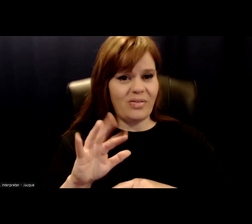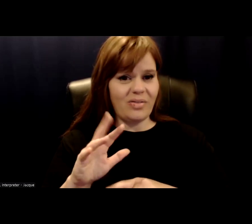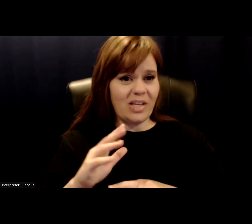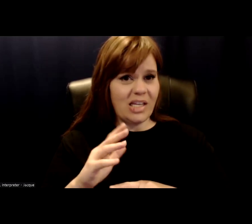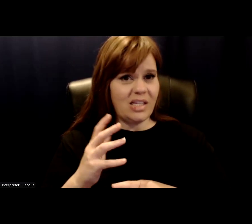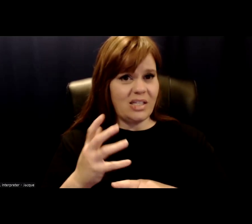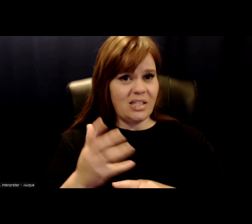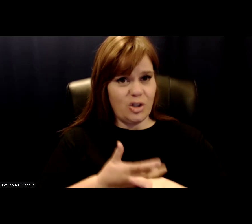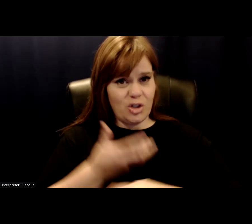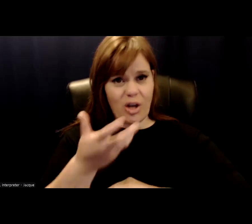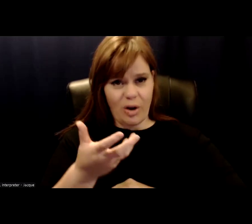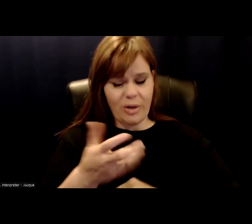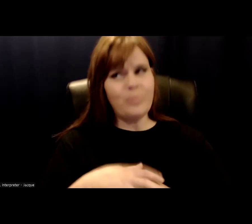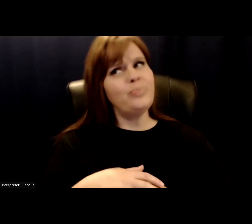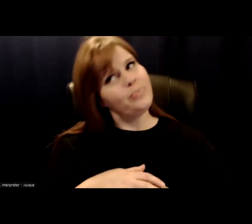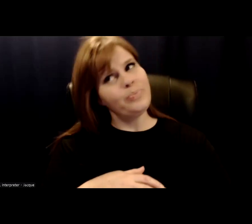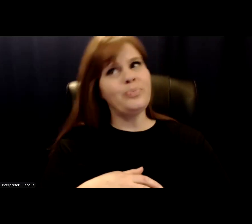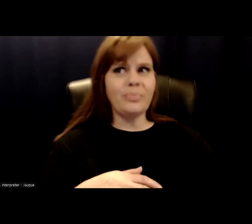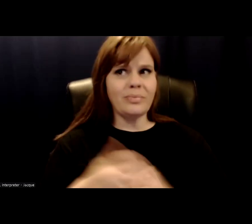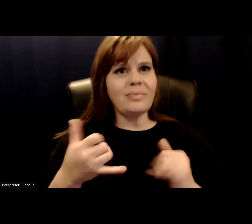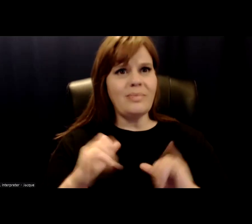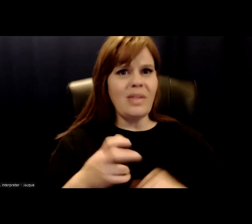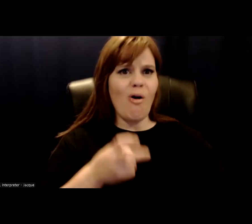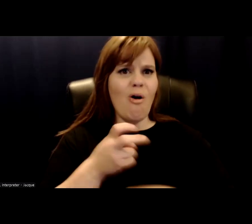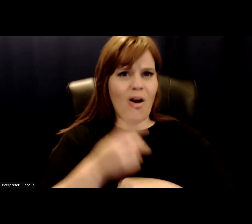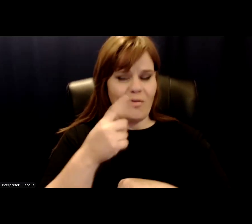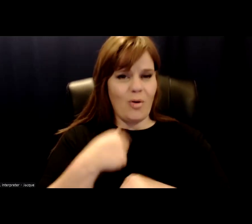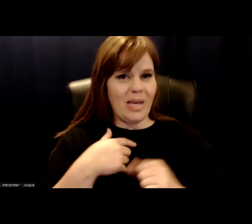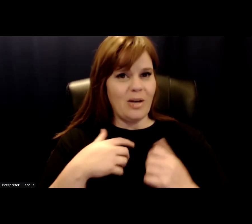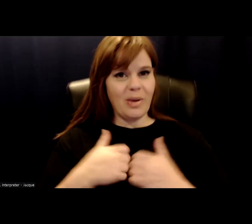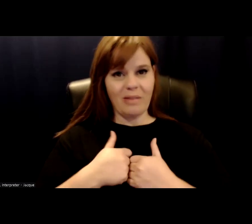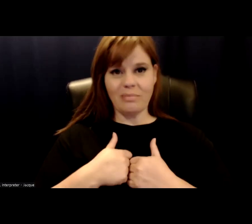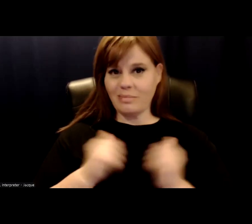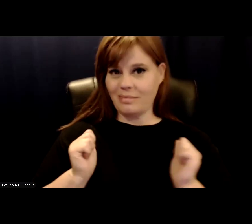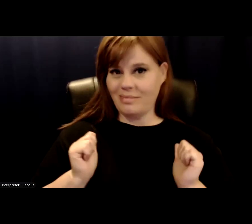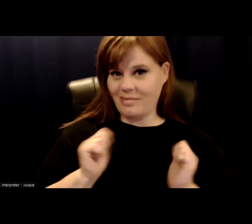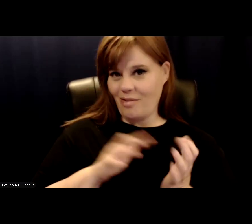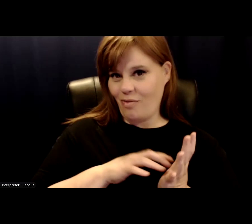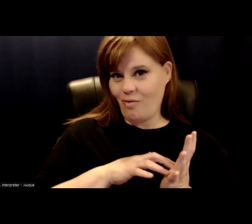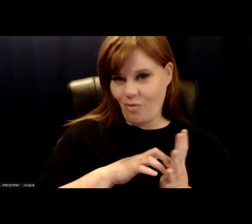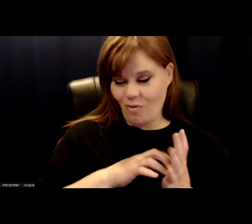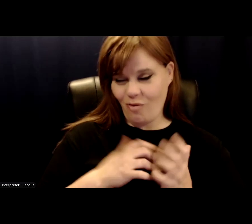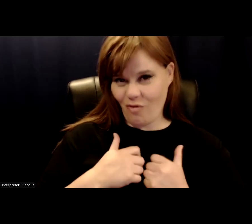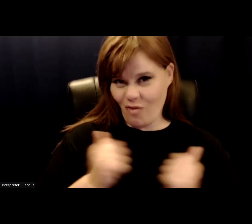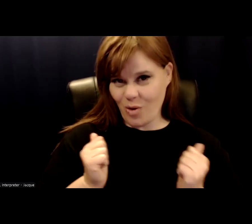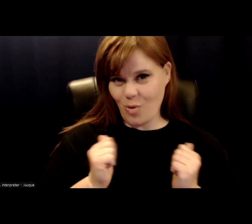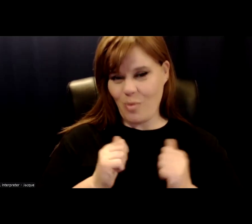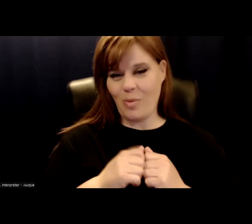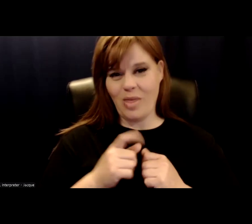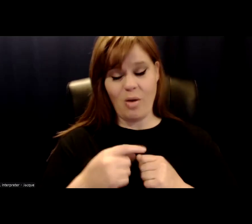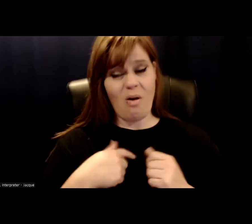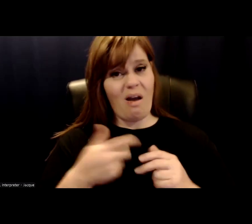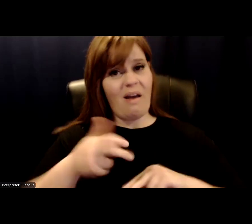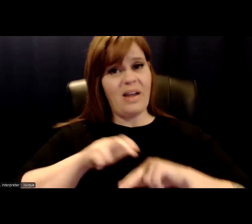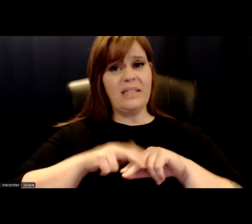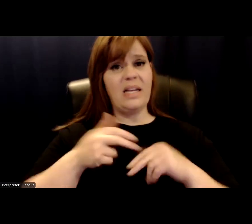sharing, it's still difficult for me to actually be vulnerable with you. I sit up here as a performer,